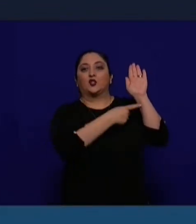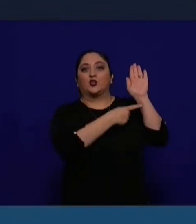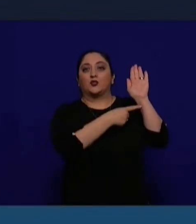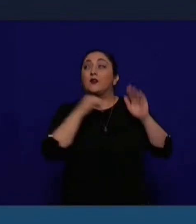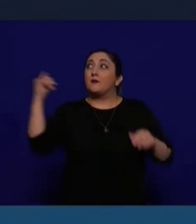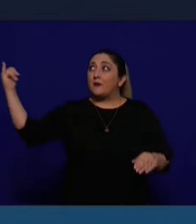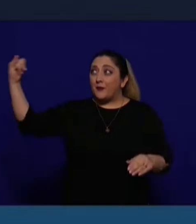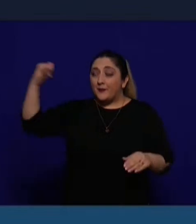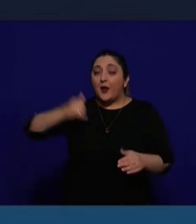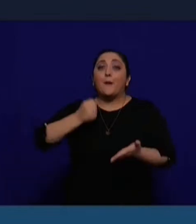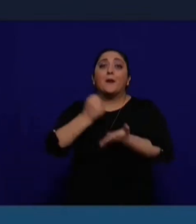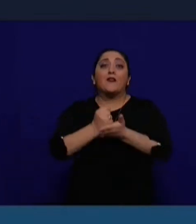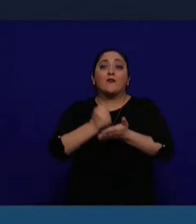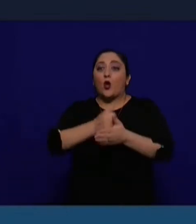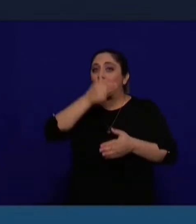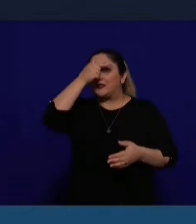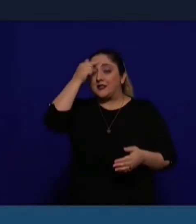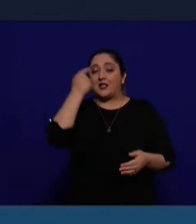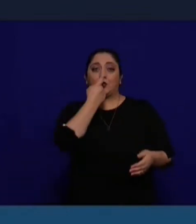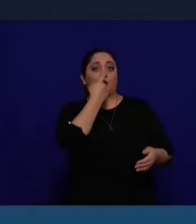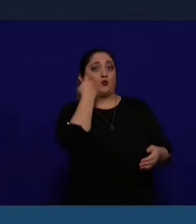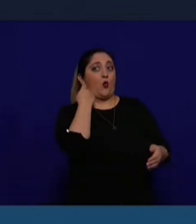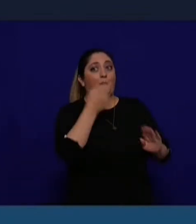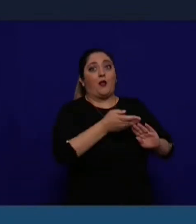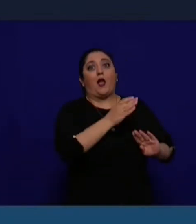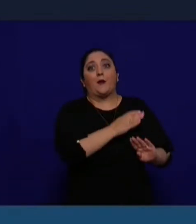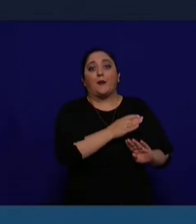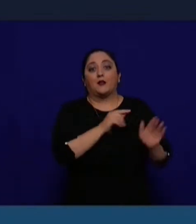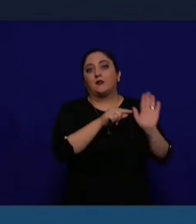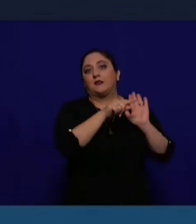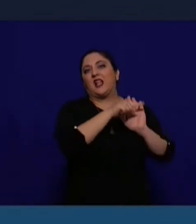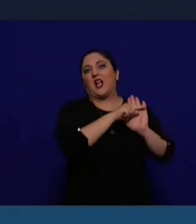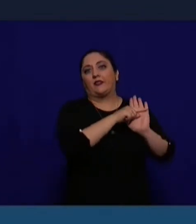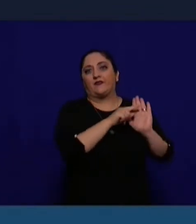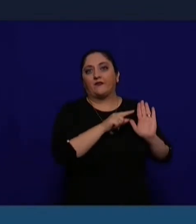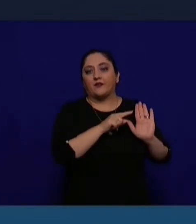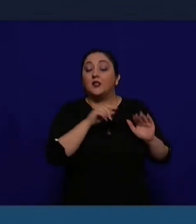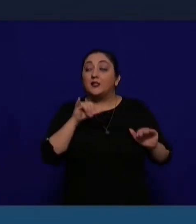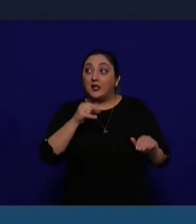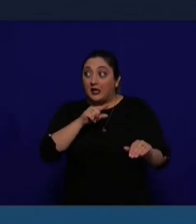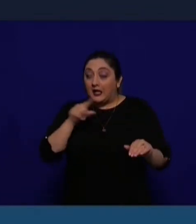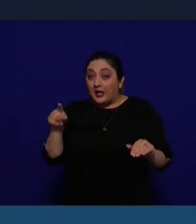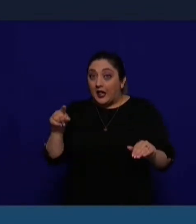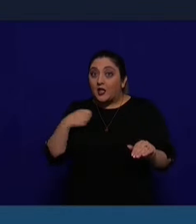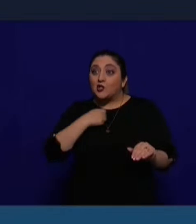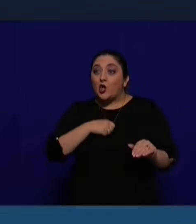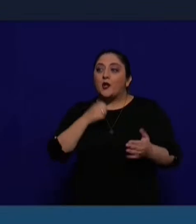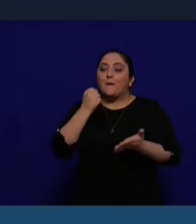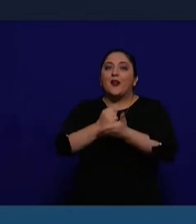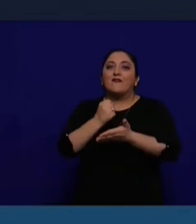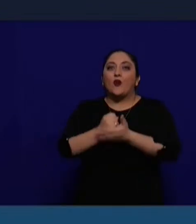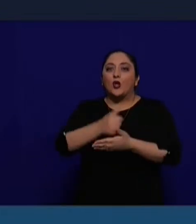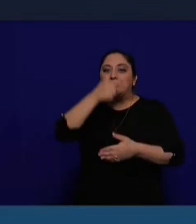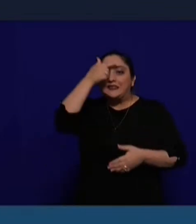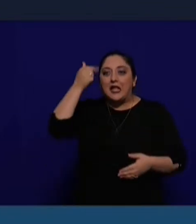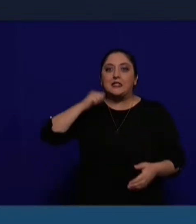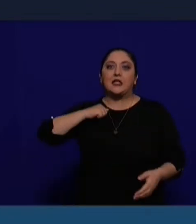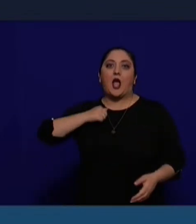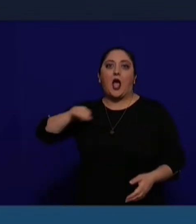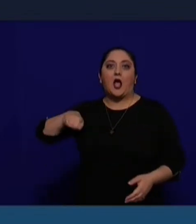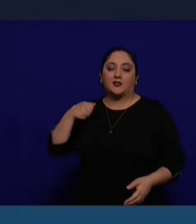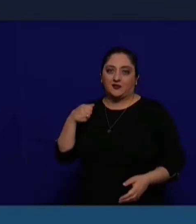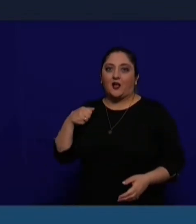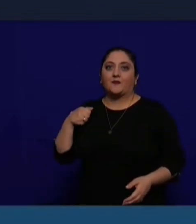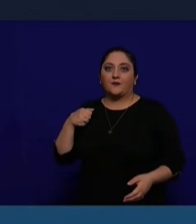il-persuni li ma jirnexxilhomx iġibu PCR test magħhom negattiv, aħna nkunu qegħdin nagħmluhom it-test min-naħa tagħna. U infatti